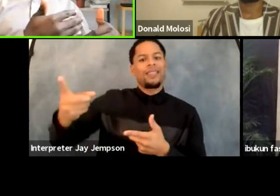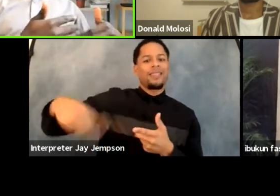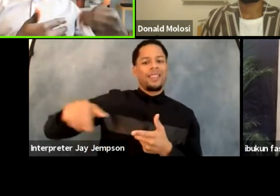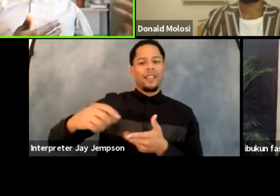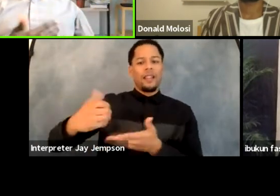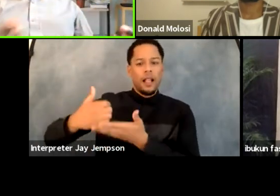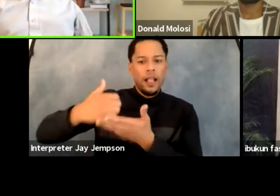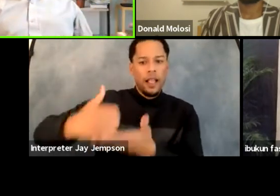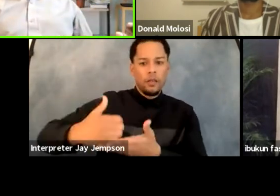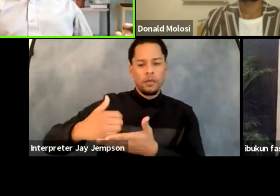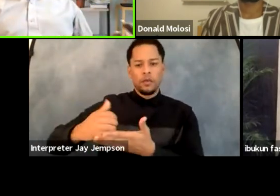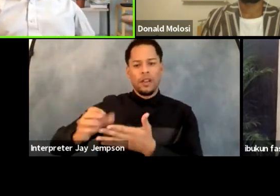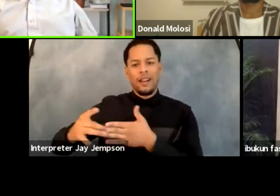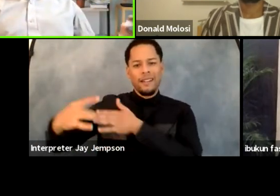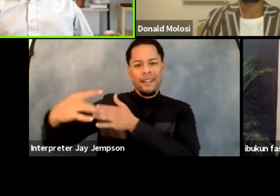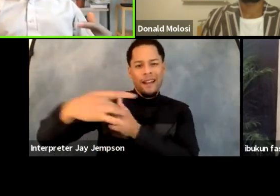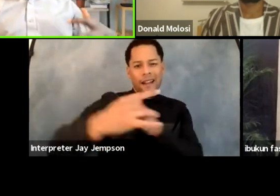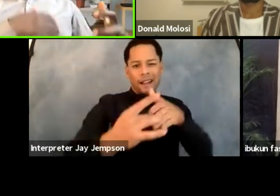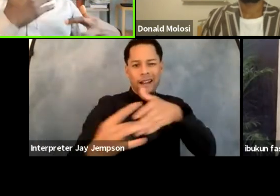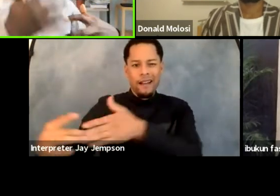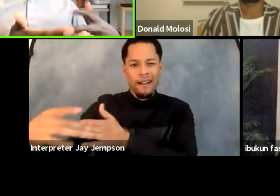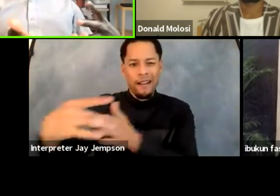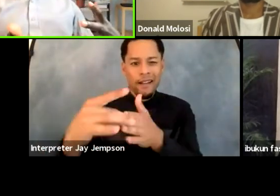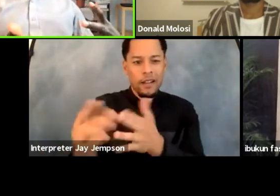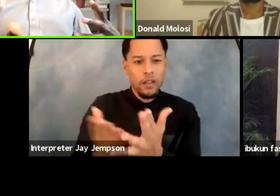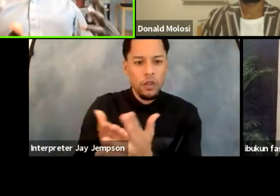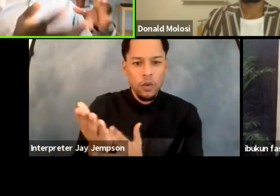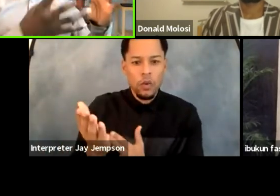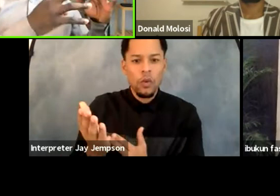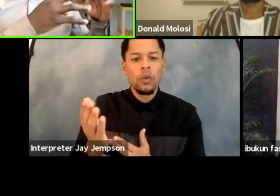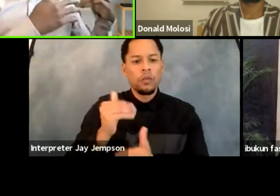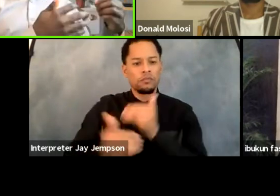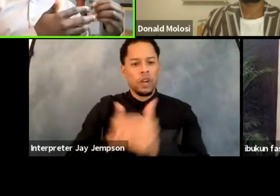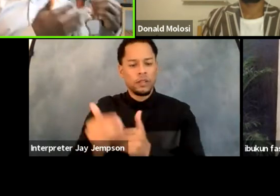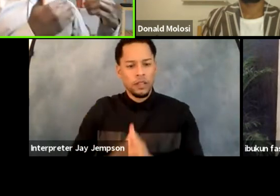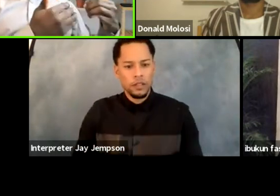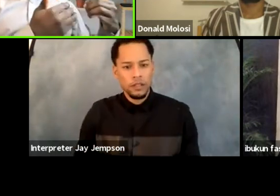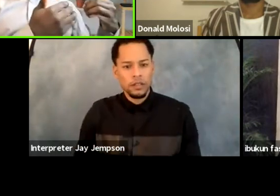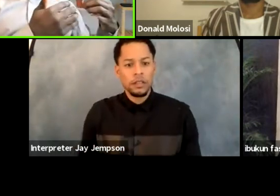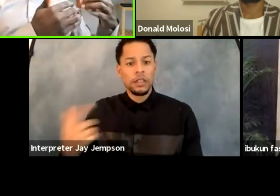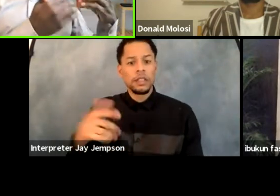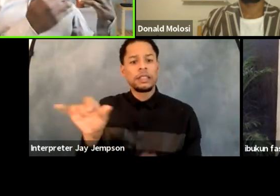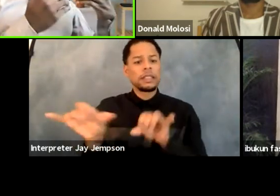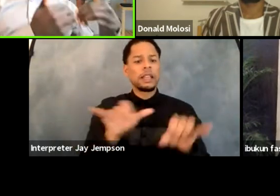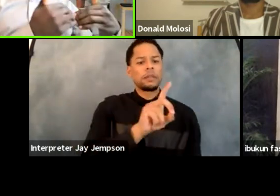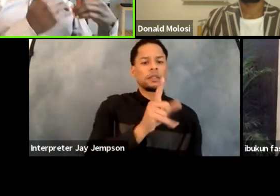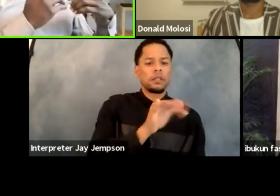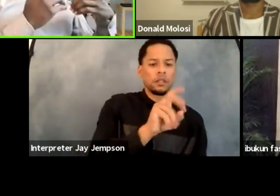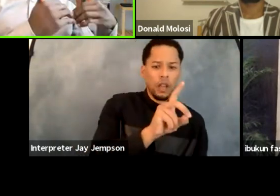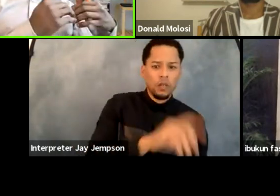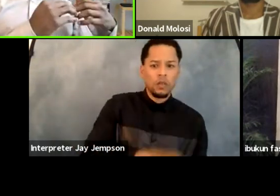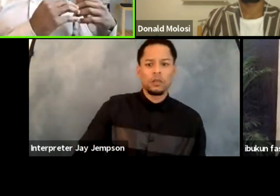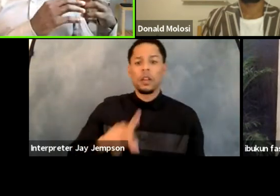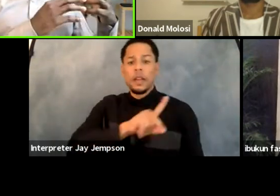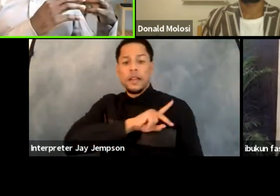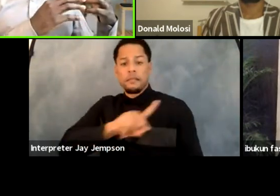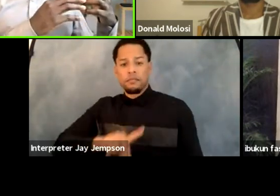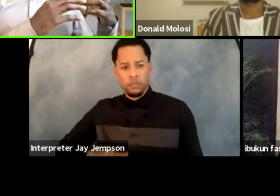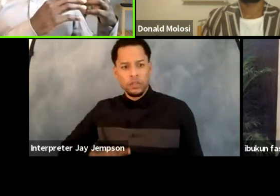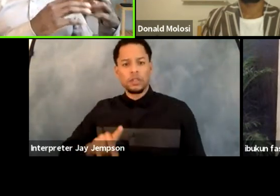upon revision. Same thing for Ibukun and same thing for Princess, where the community again gives you that